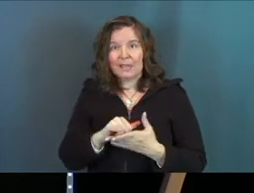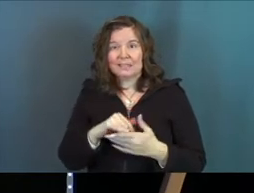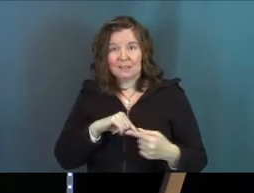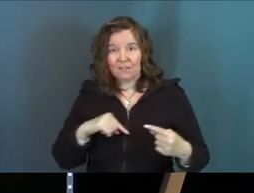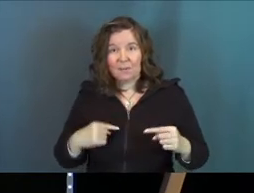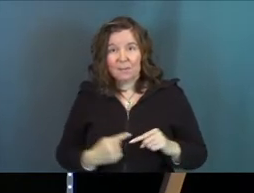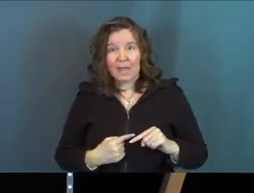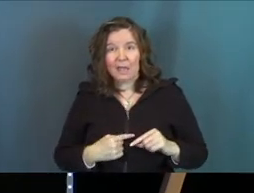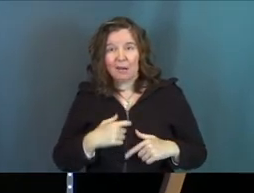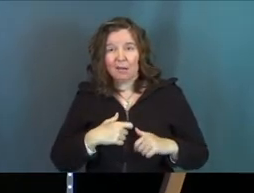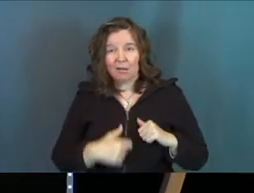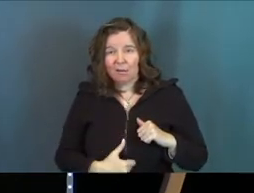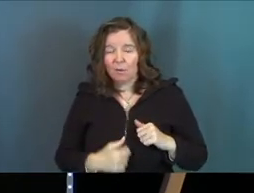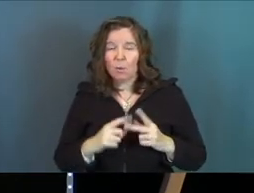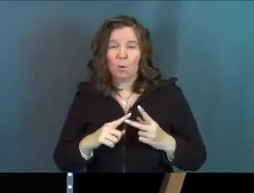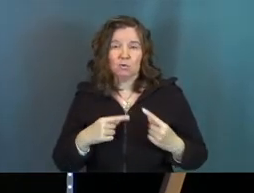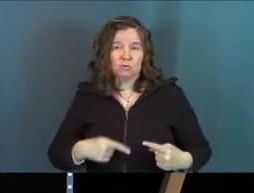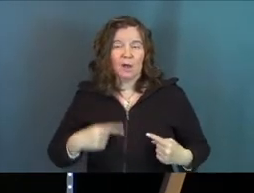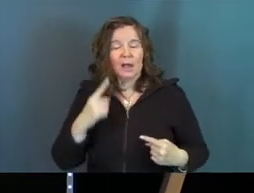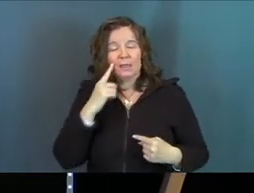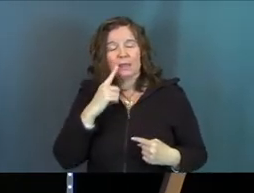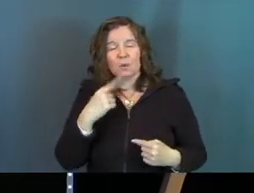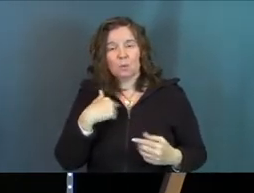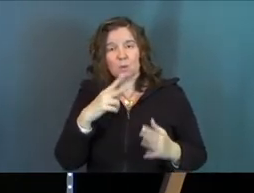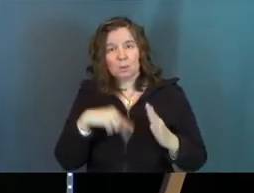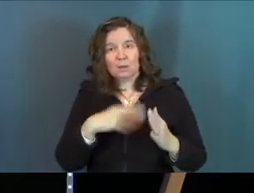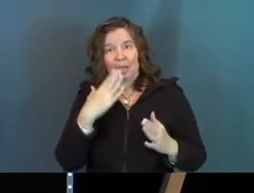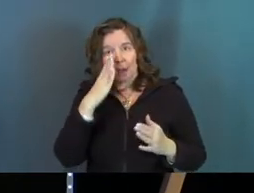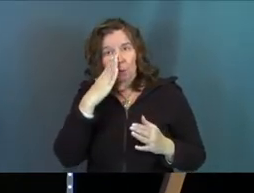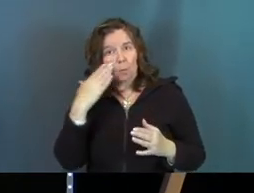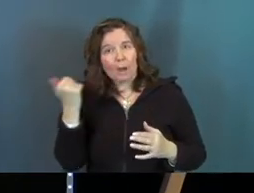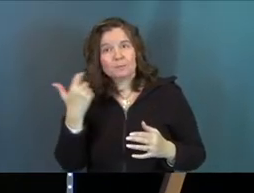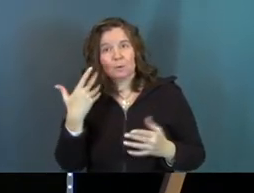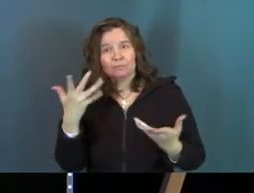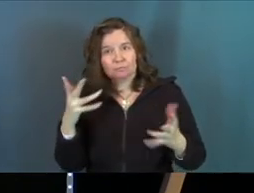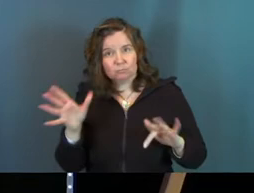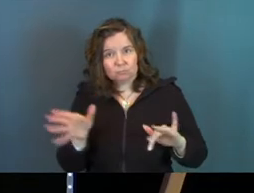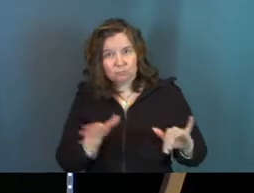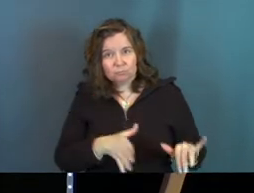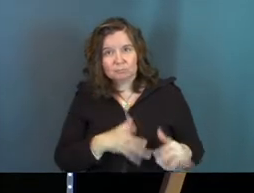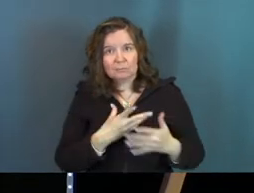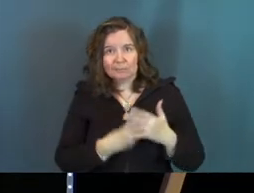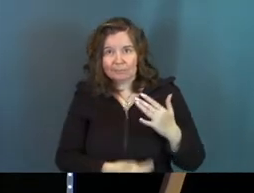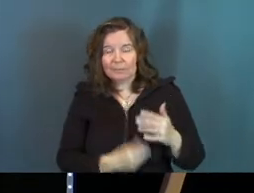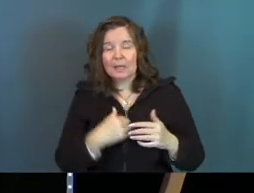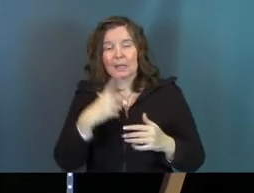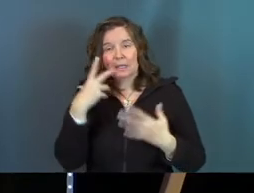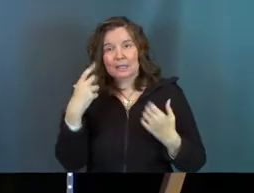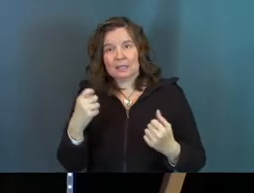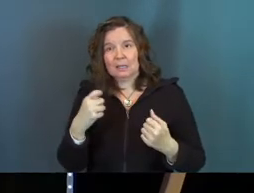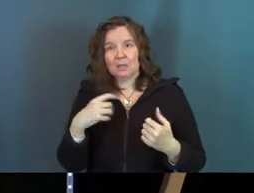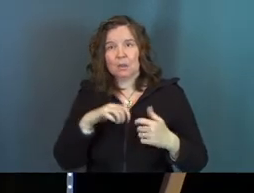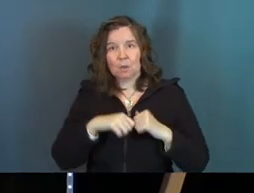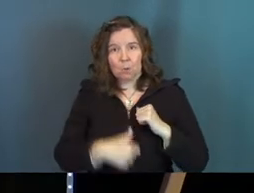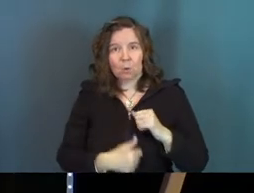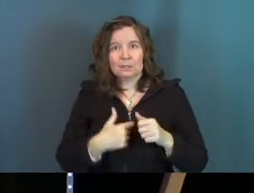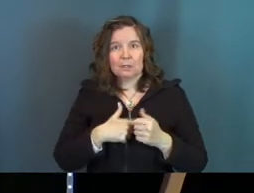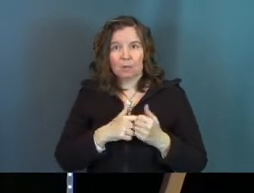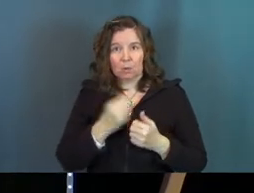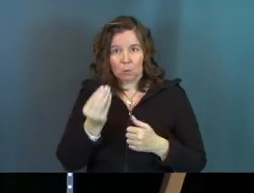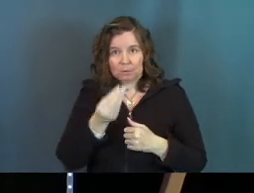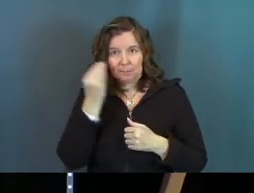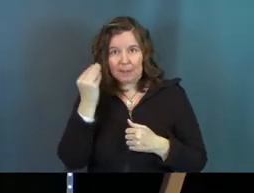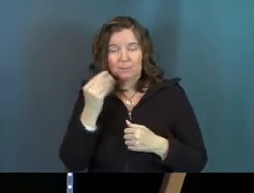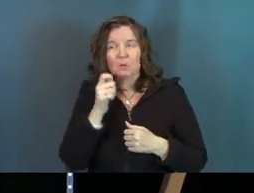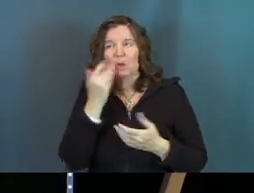of pain or harshness or struggle. I think, again, we read that God wipes away every tear, right? He heals us completely. And I believe he's going to heal the brokenness that comes with those